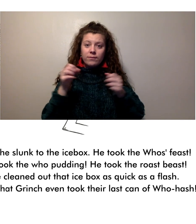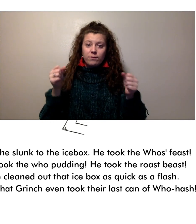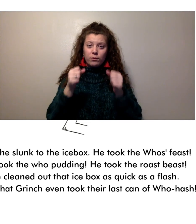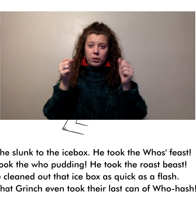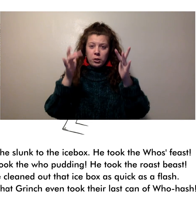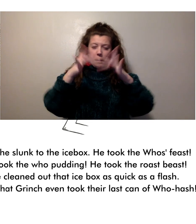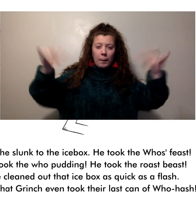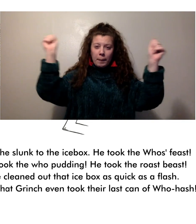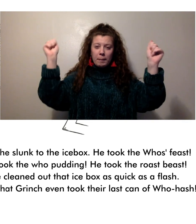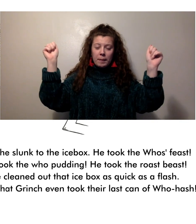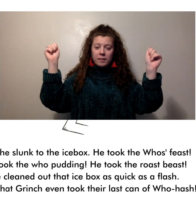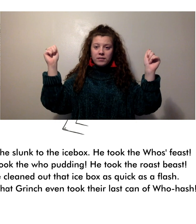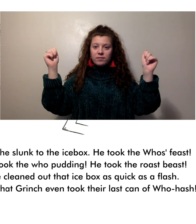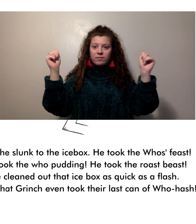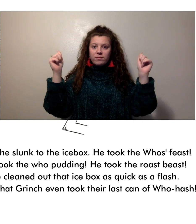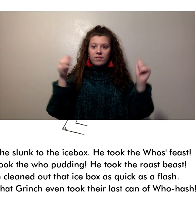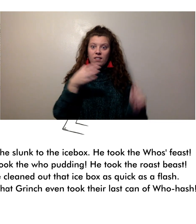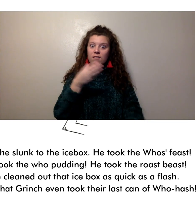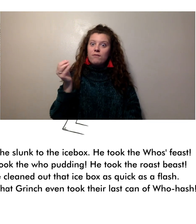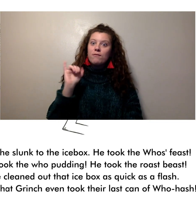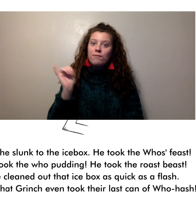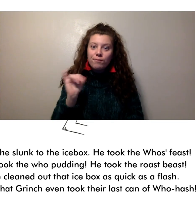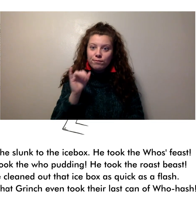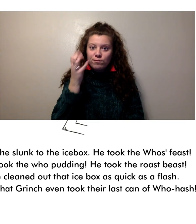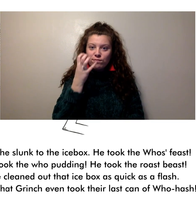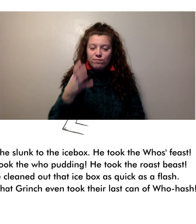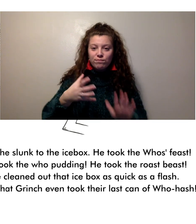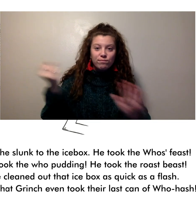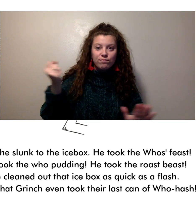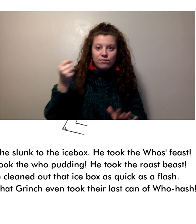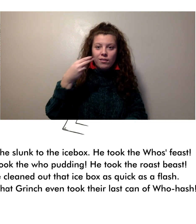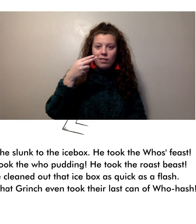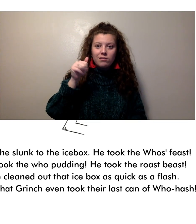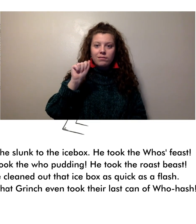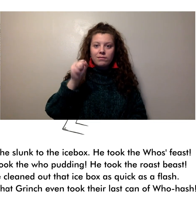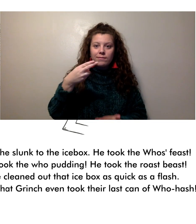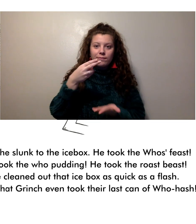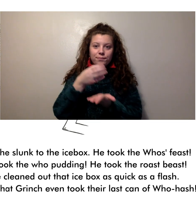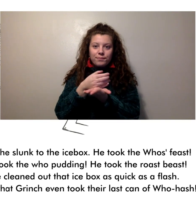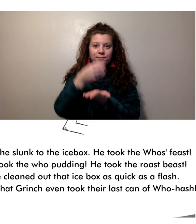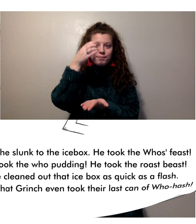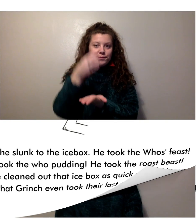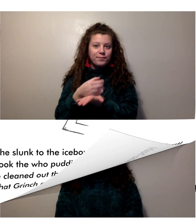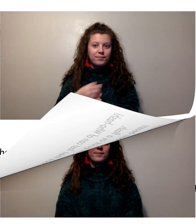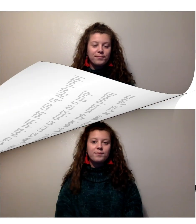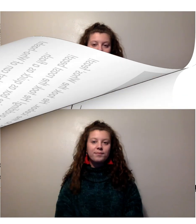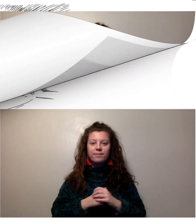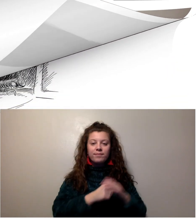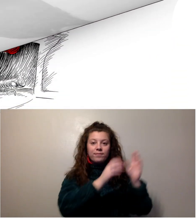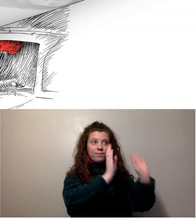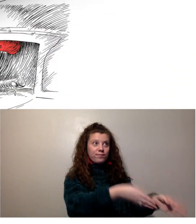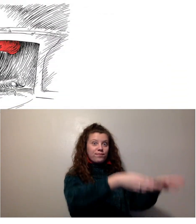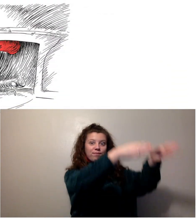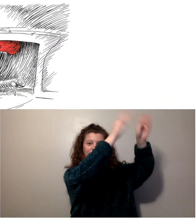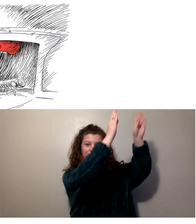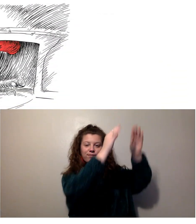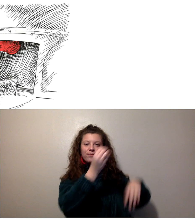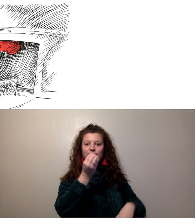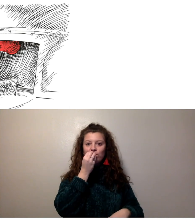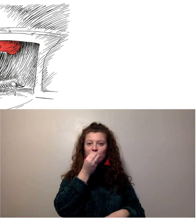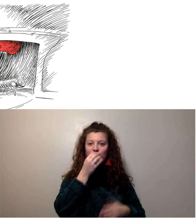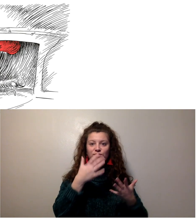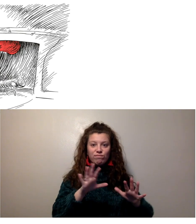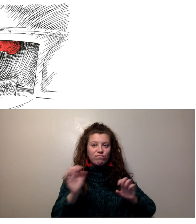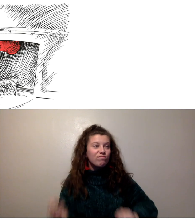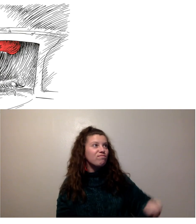that icebox as quick as a flash. Why, the Grinch even took their last can of Who hash. Then